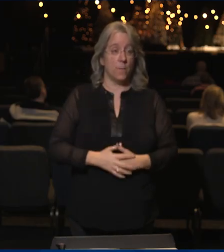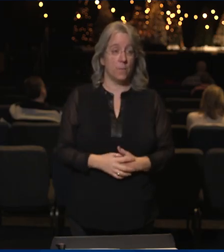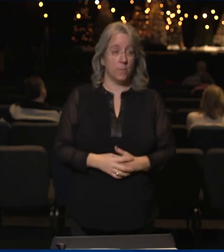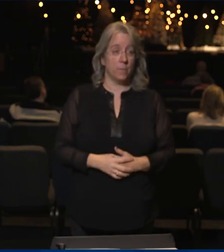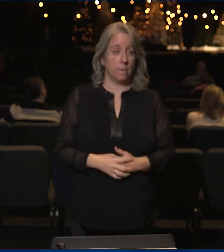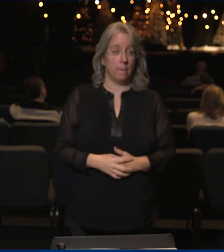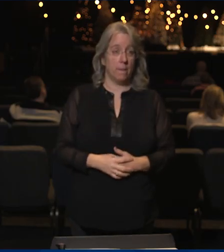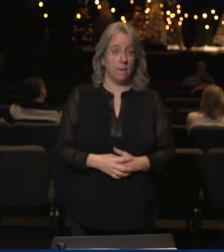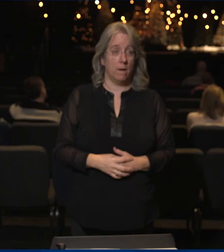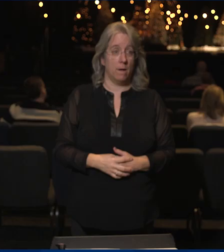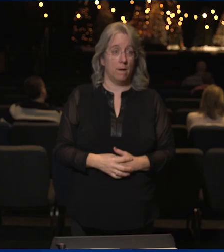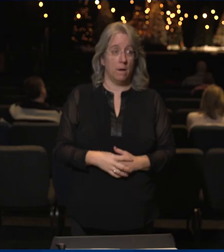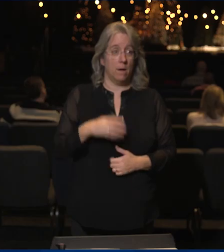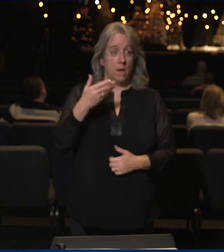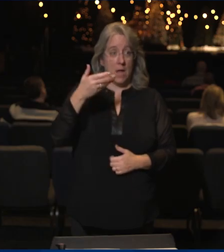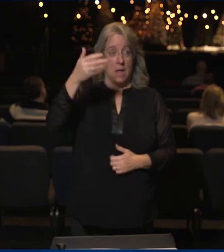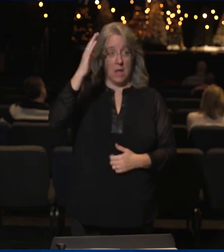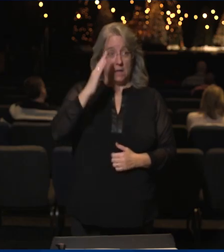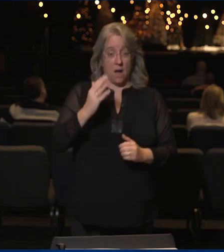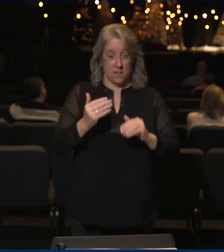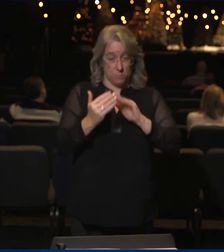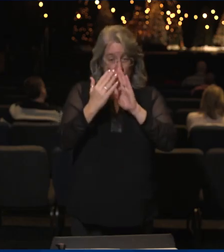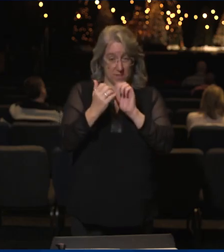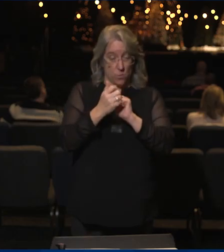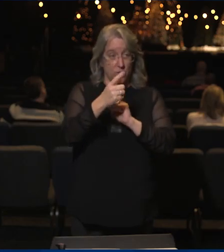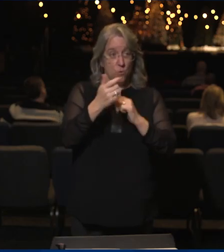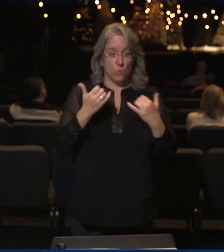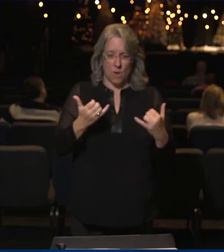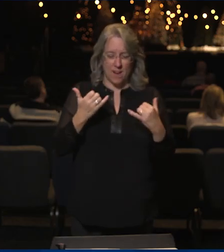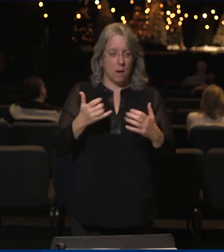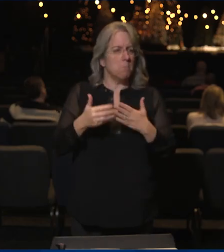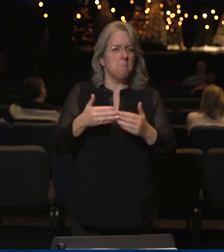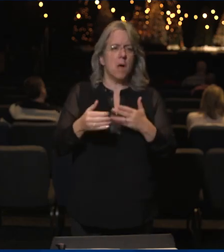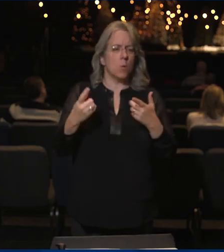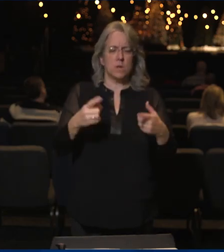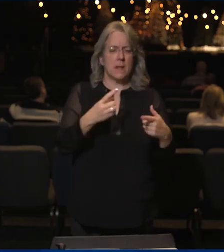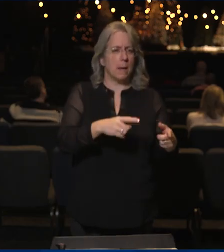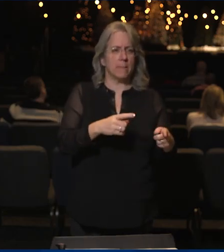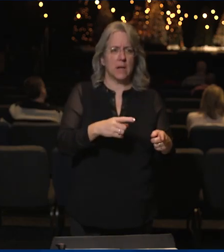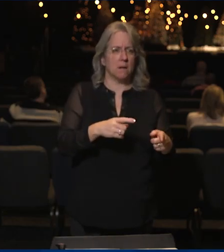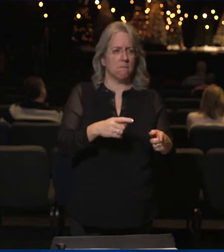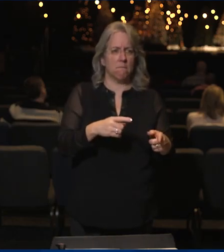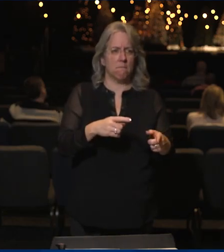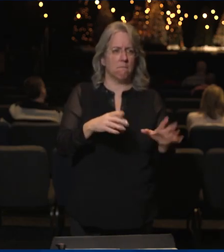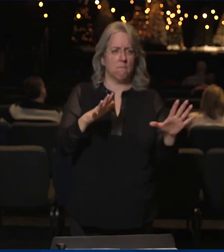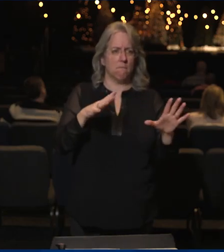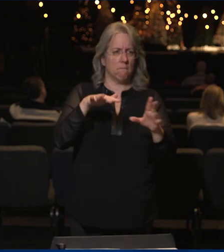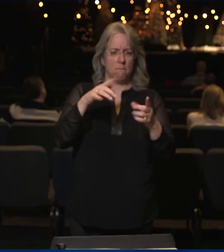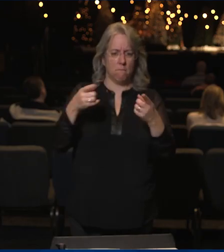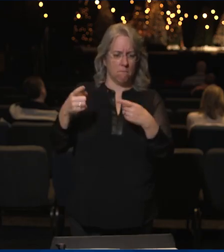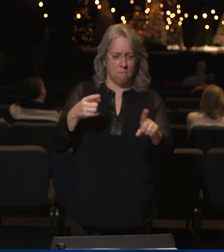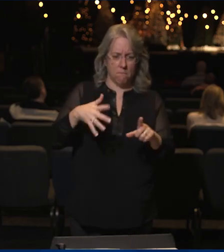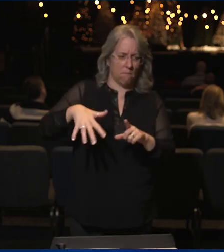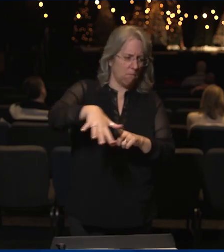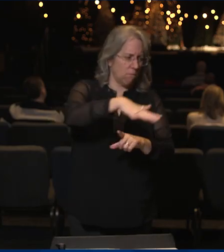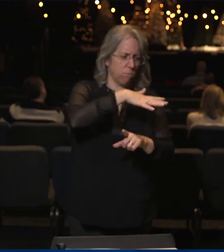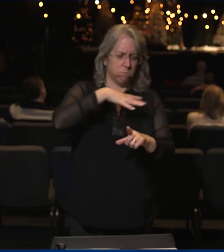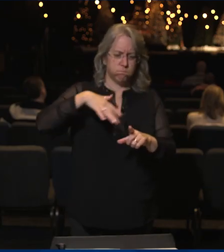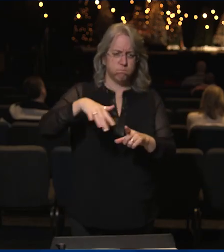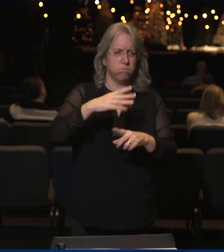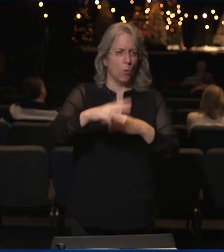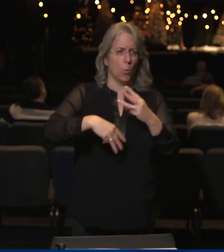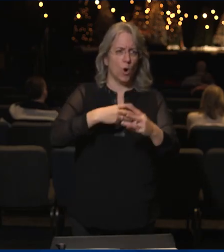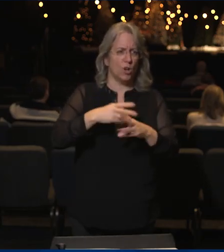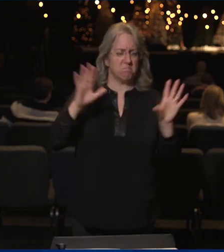Right now, no matter what's happening around you, no matter what's happening around you in the wider world,